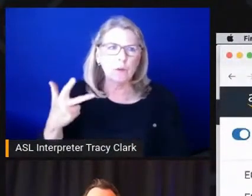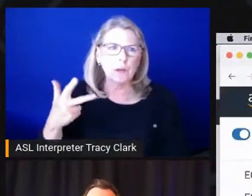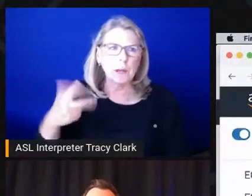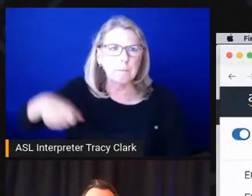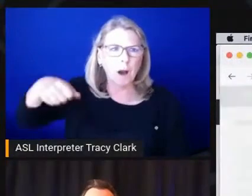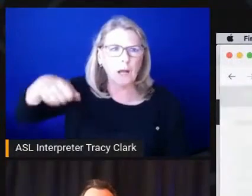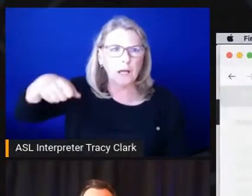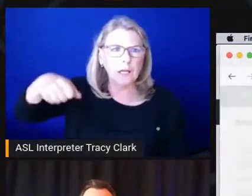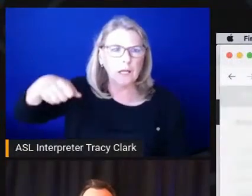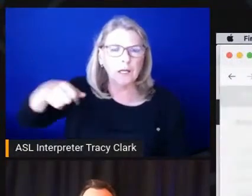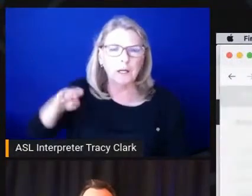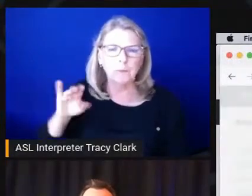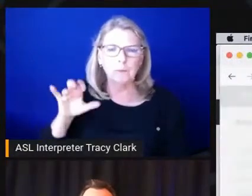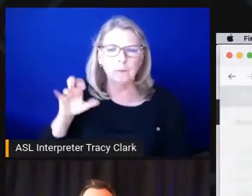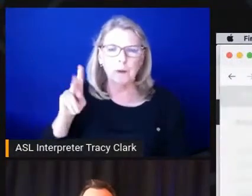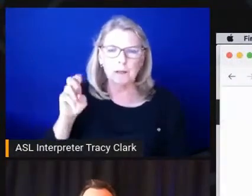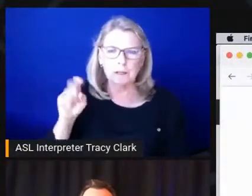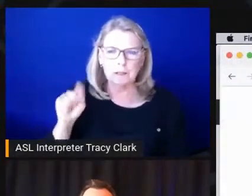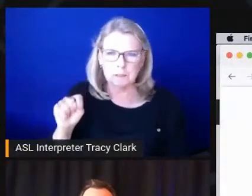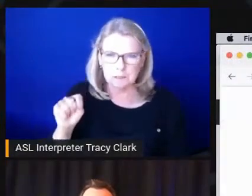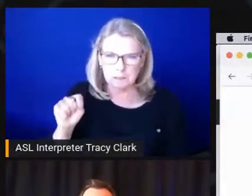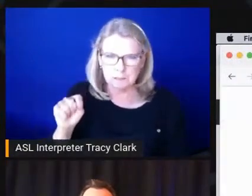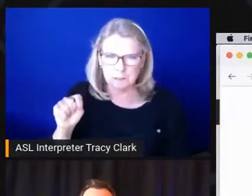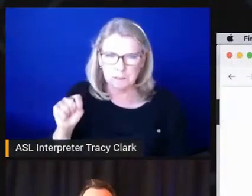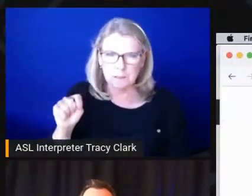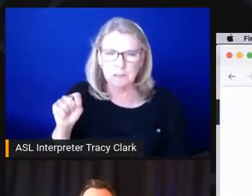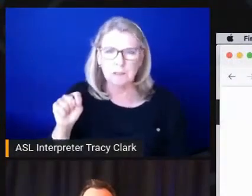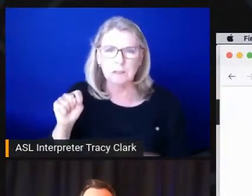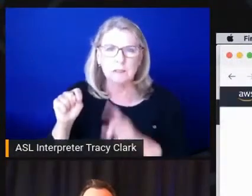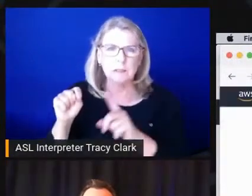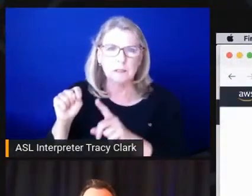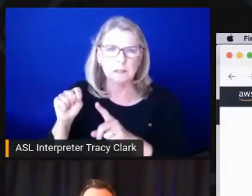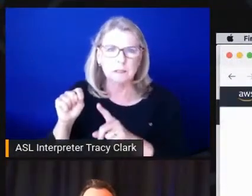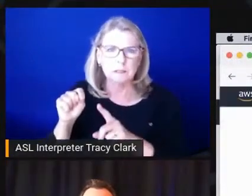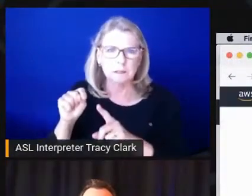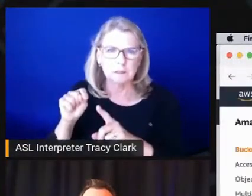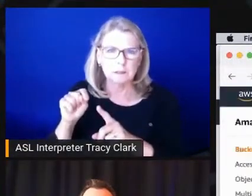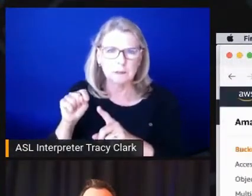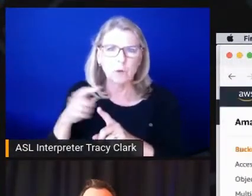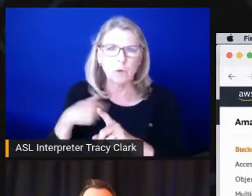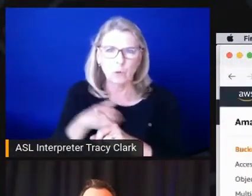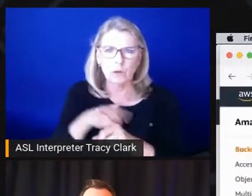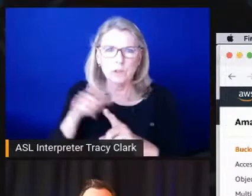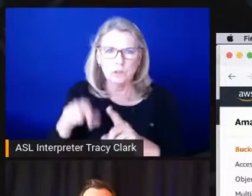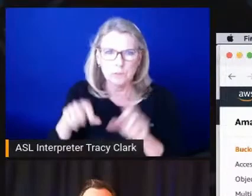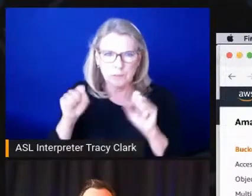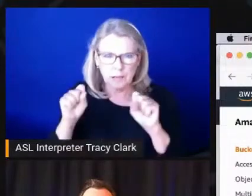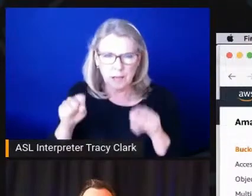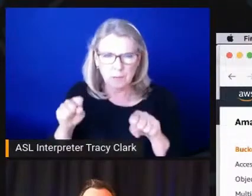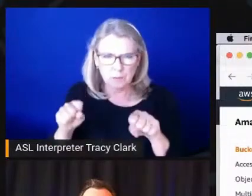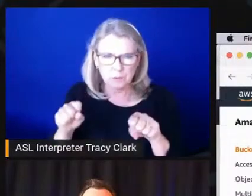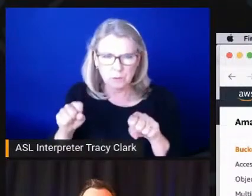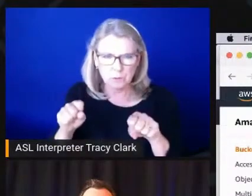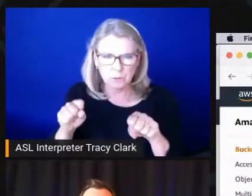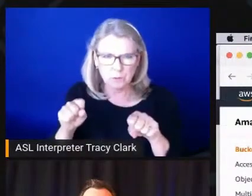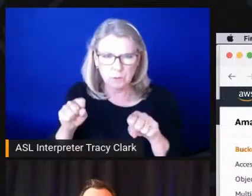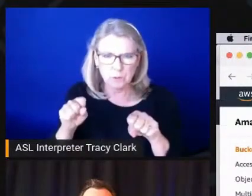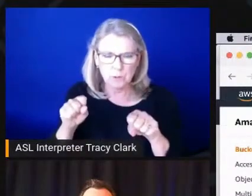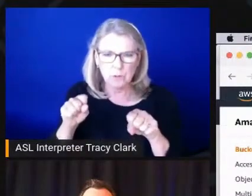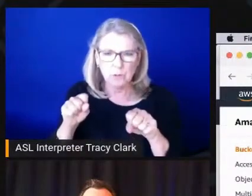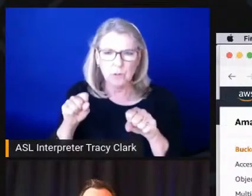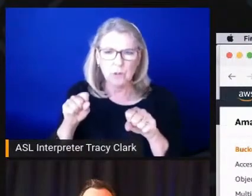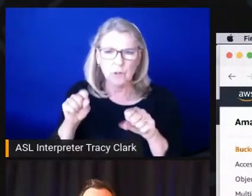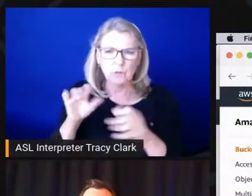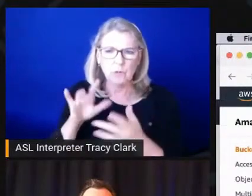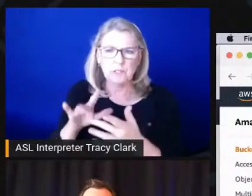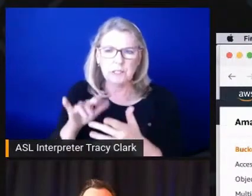an IPv4 mode. And we should be able to reach that S3 bucket from